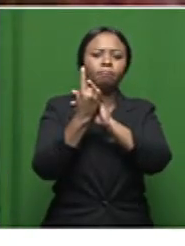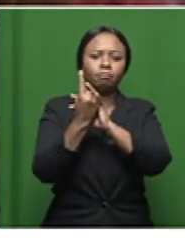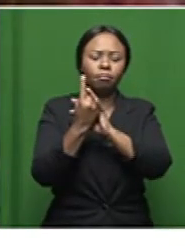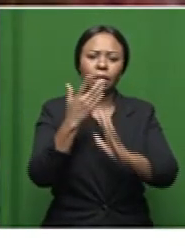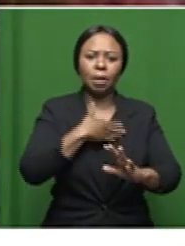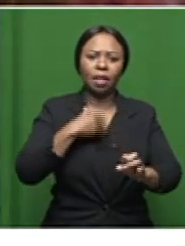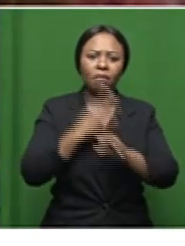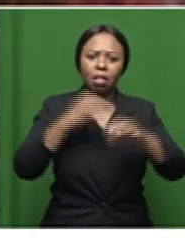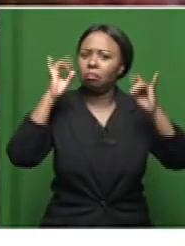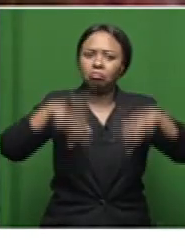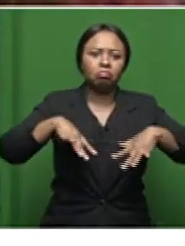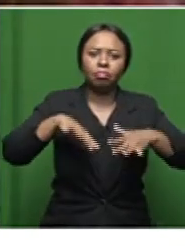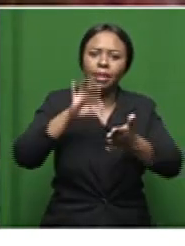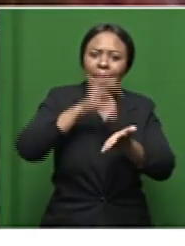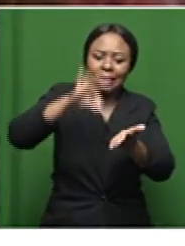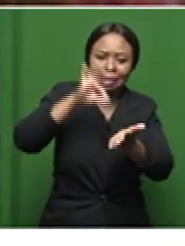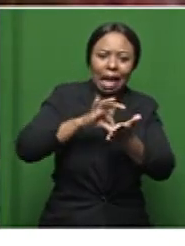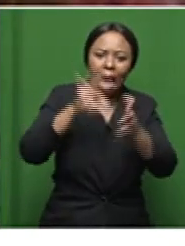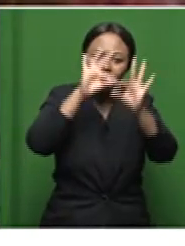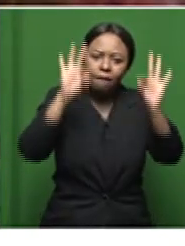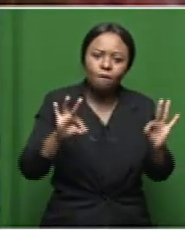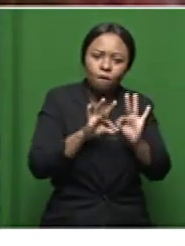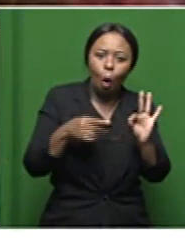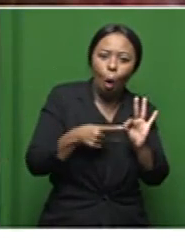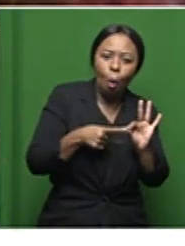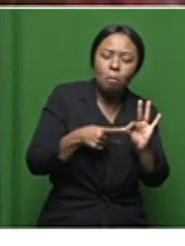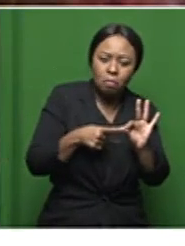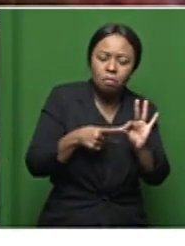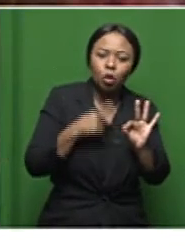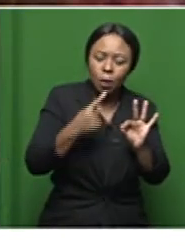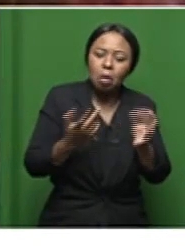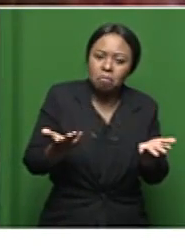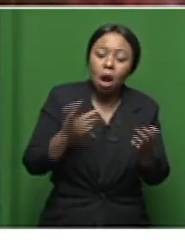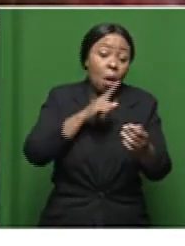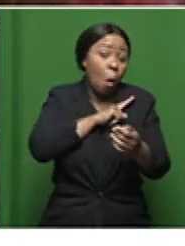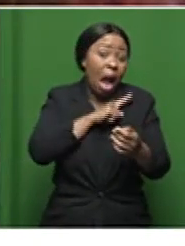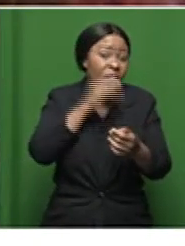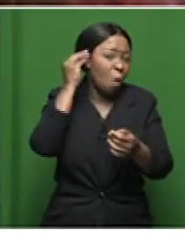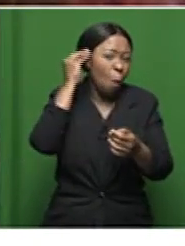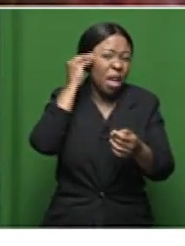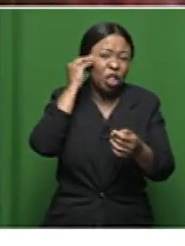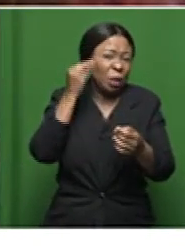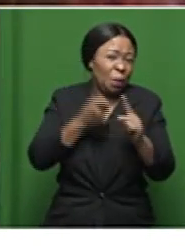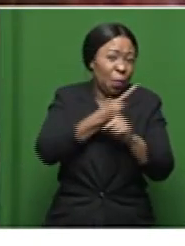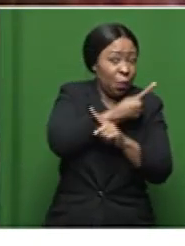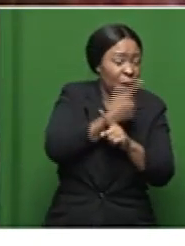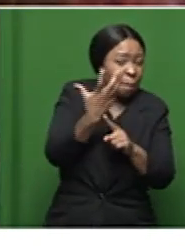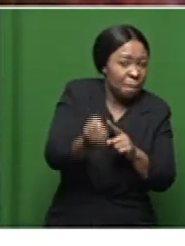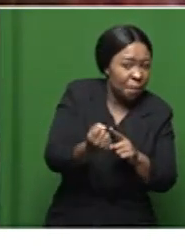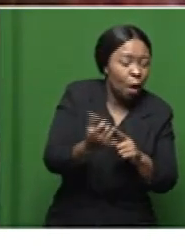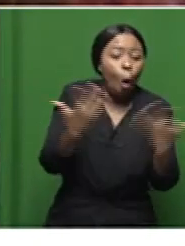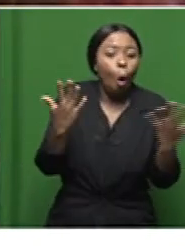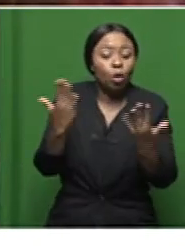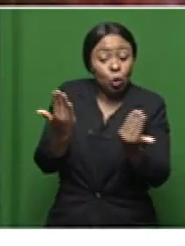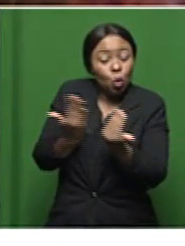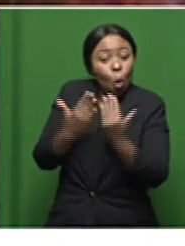where parents will not sign the consent form. Basically, I think it's because of misinformation. However, our school health